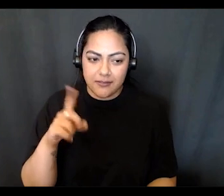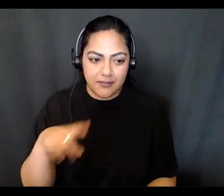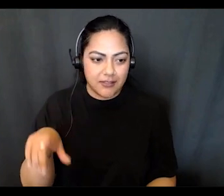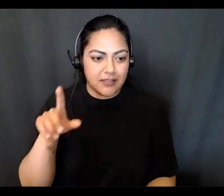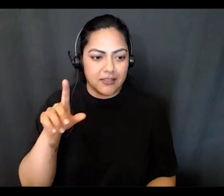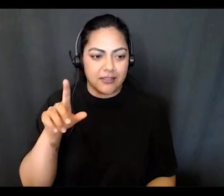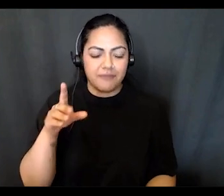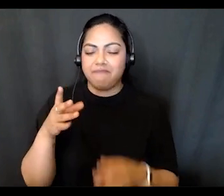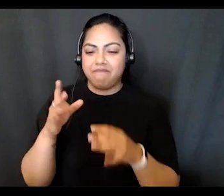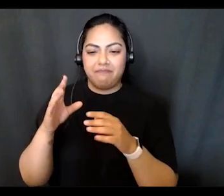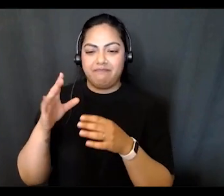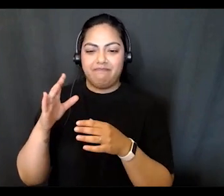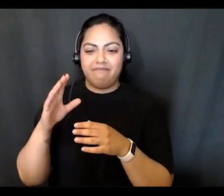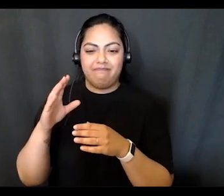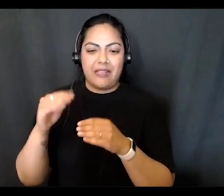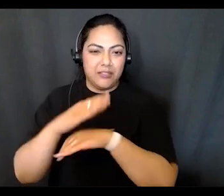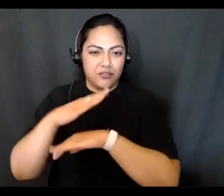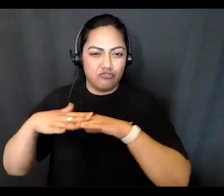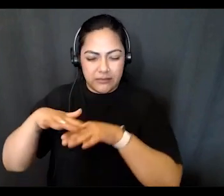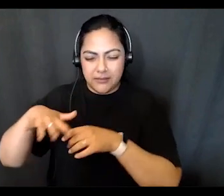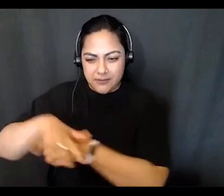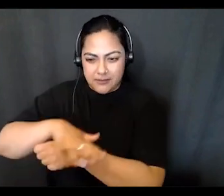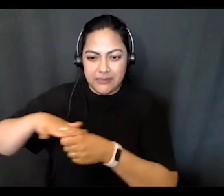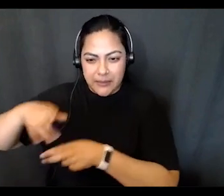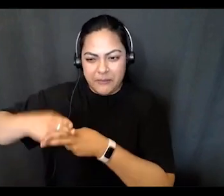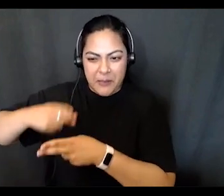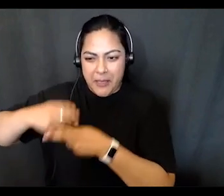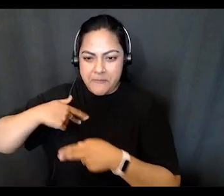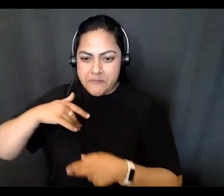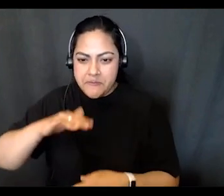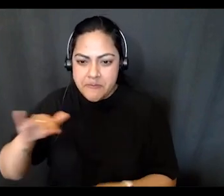and historical African communities.